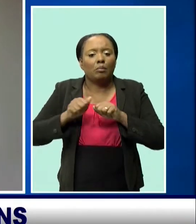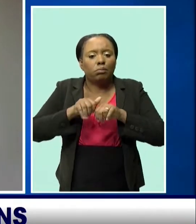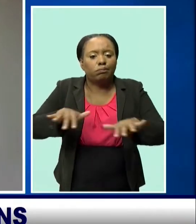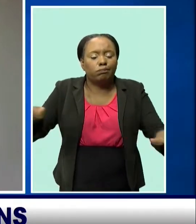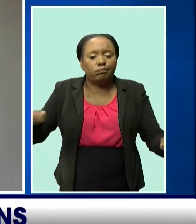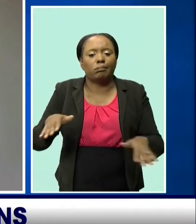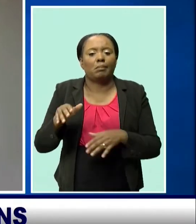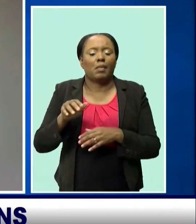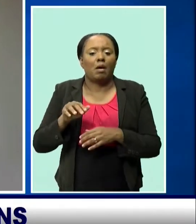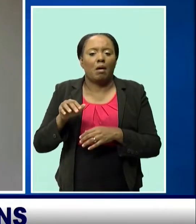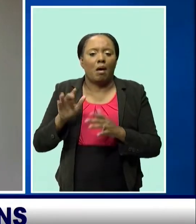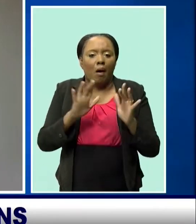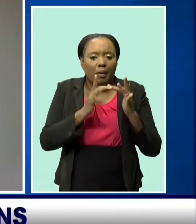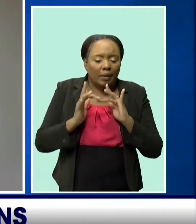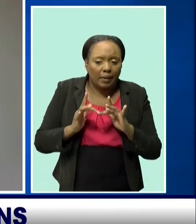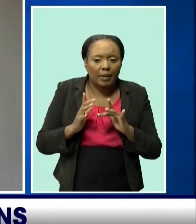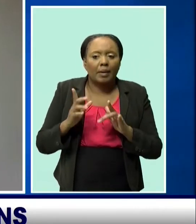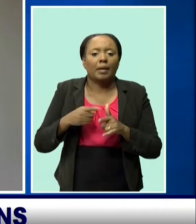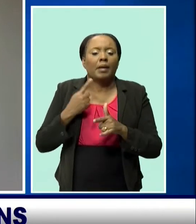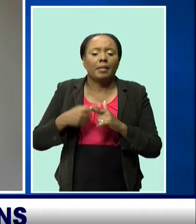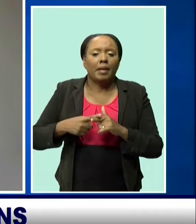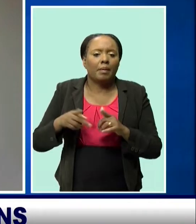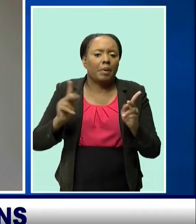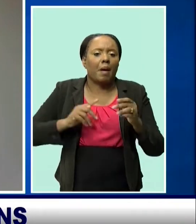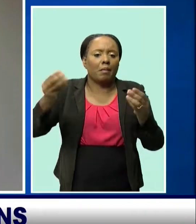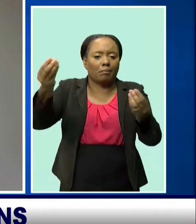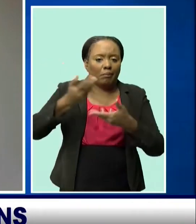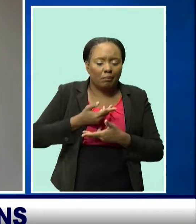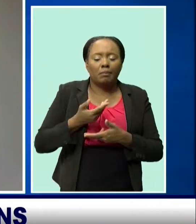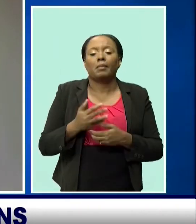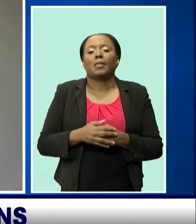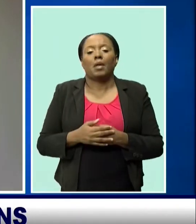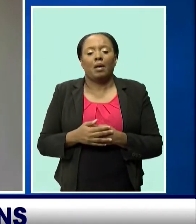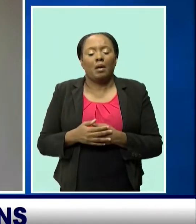vendors in response. We normally go through a